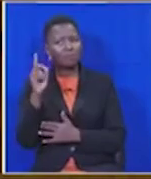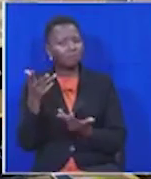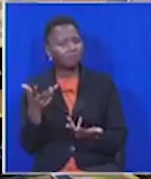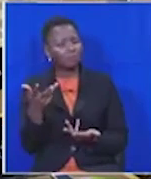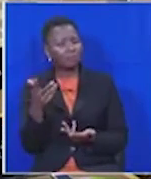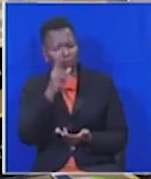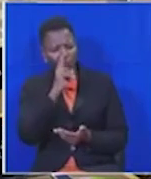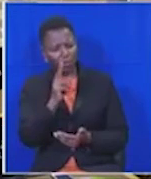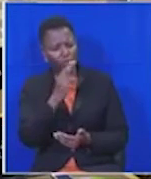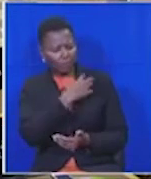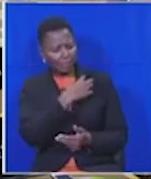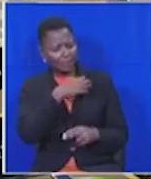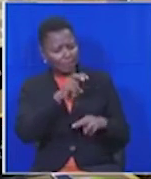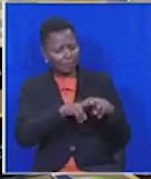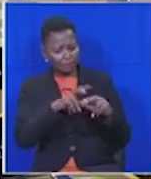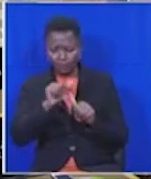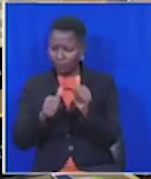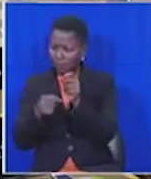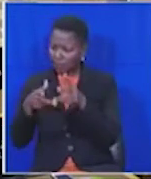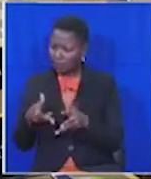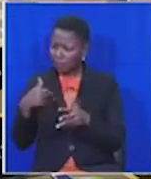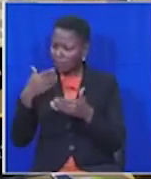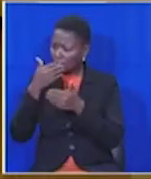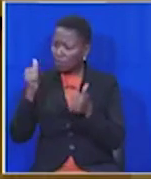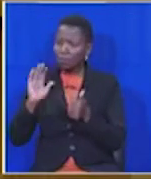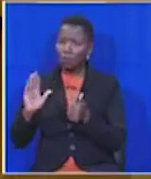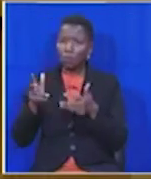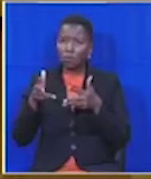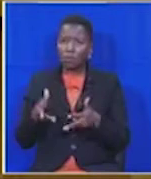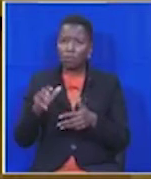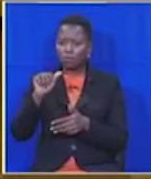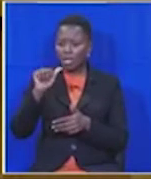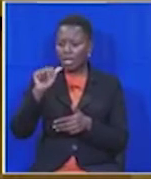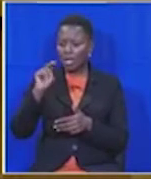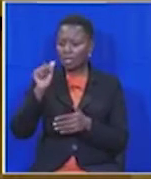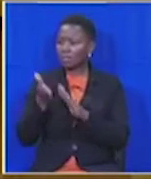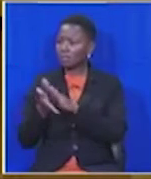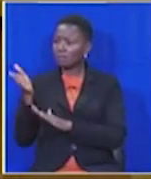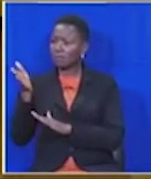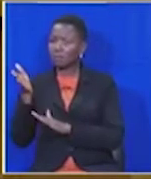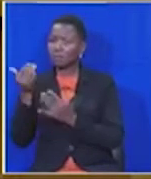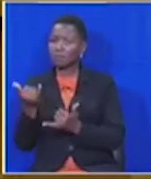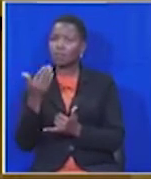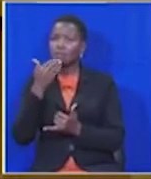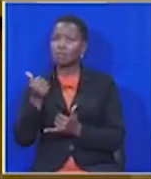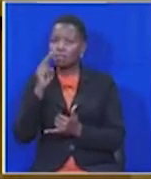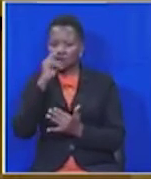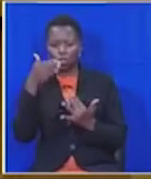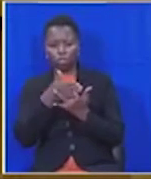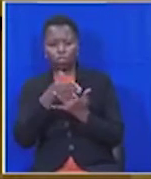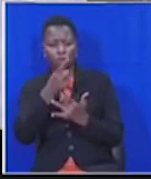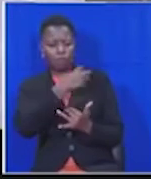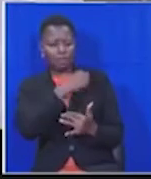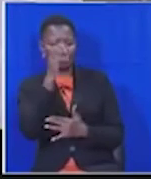Honourable Minister, please take your seat. Deputy Speaker, I'm not sure if the ANC are staging a walkout, but could you please ask him not to disrupt the Minister while